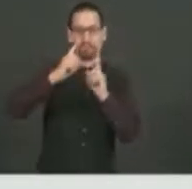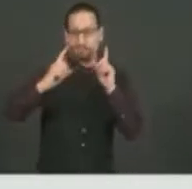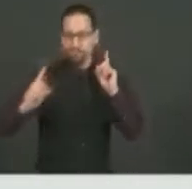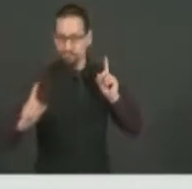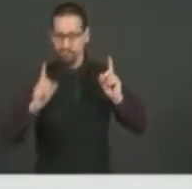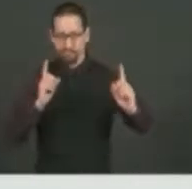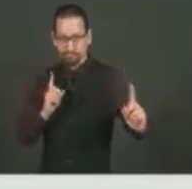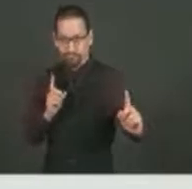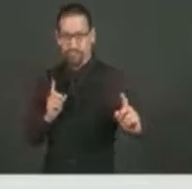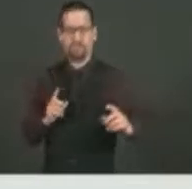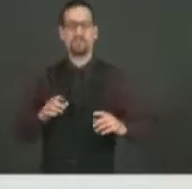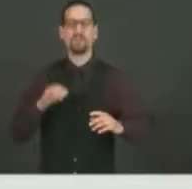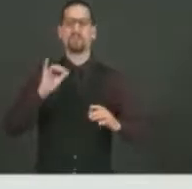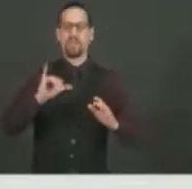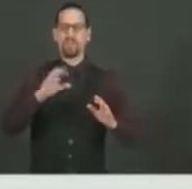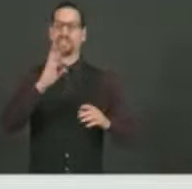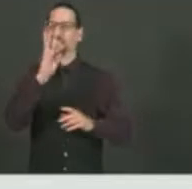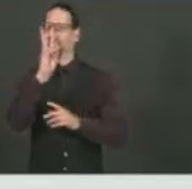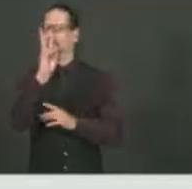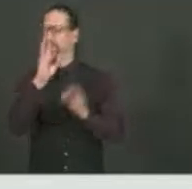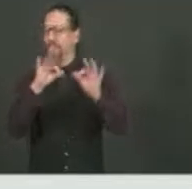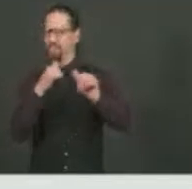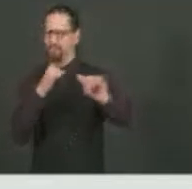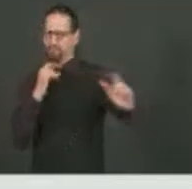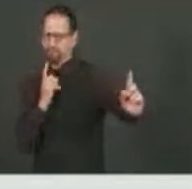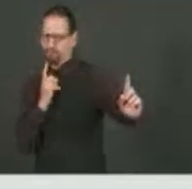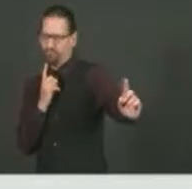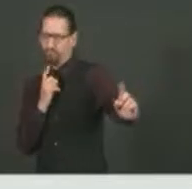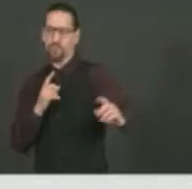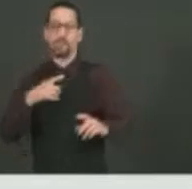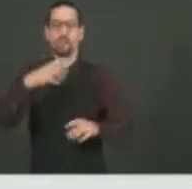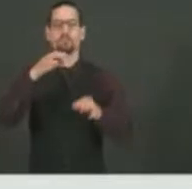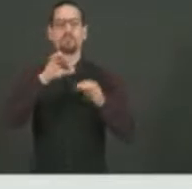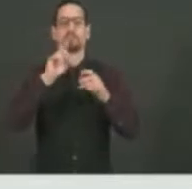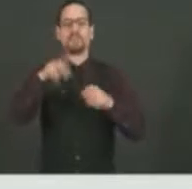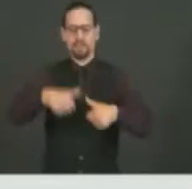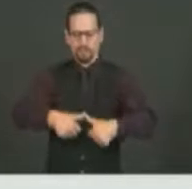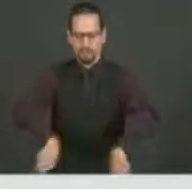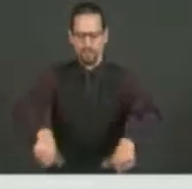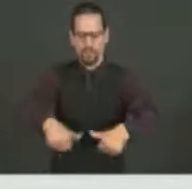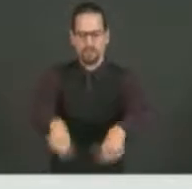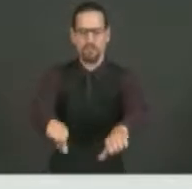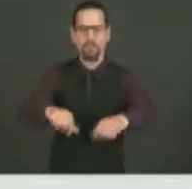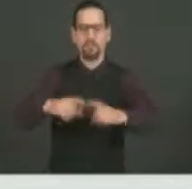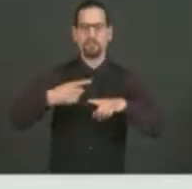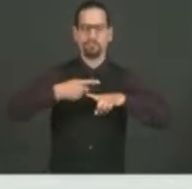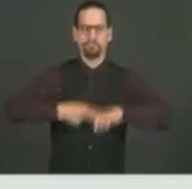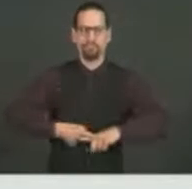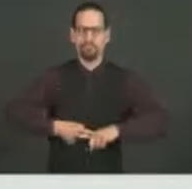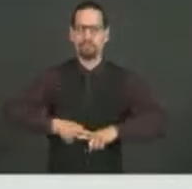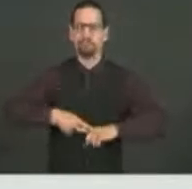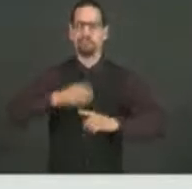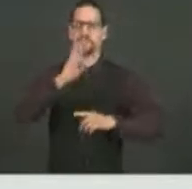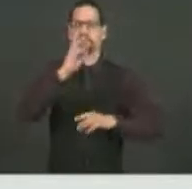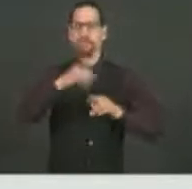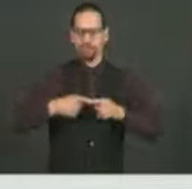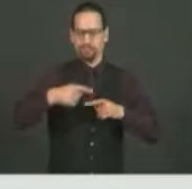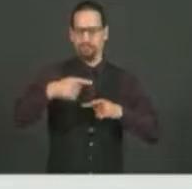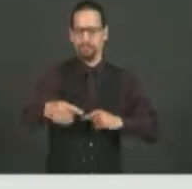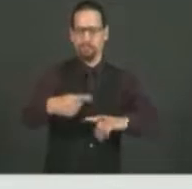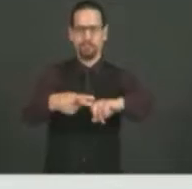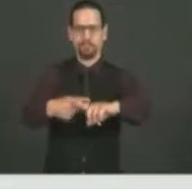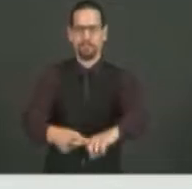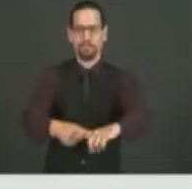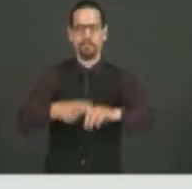for 6 feet of distance, marking where people can stay in line so there's 6 feet of distance, providing hand sanitizer,